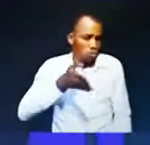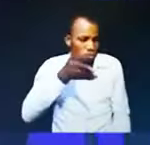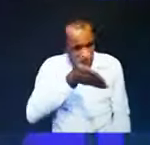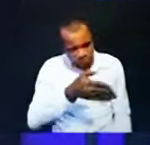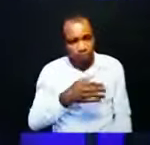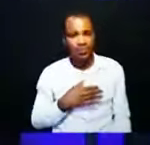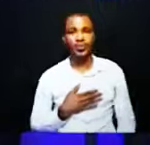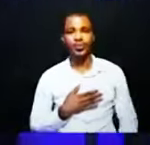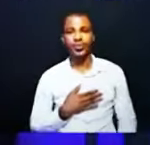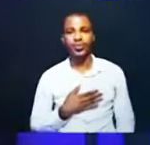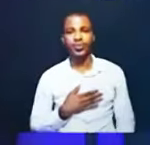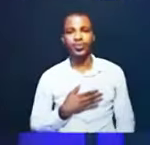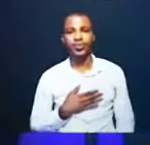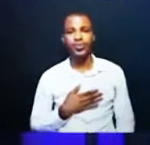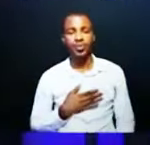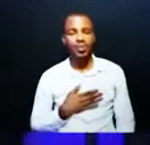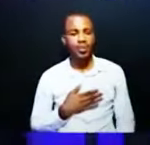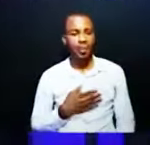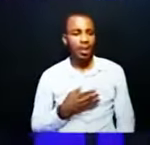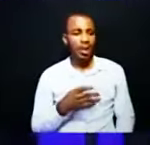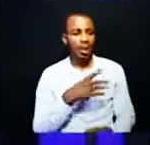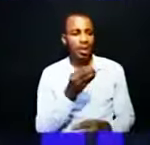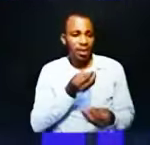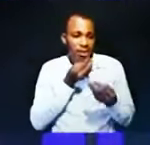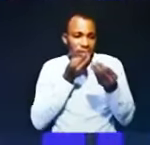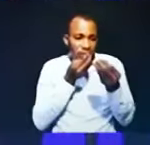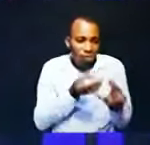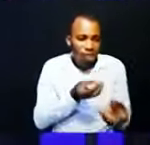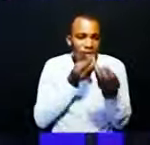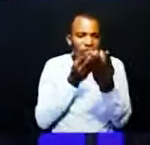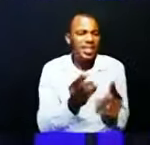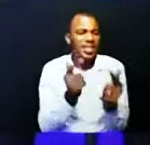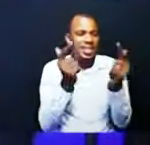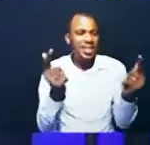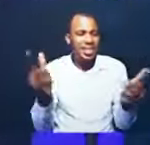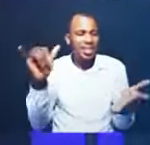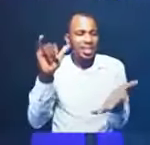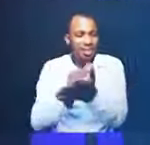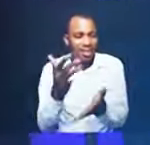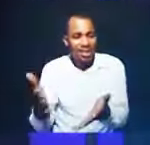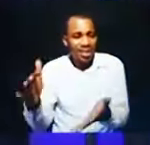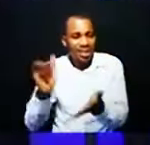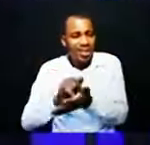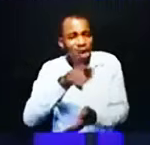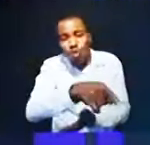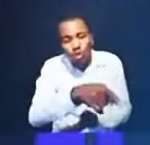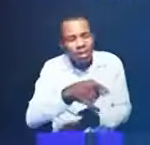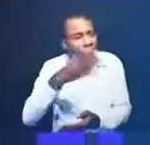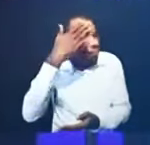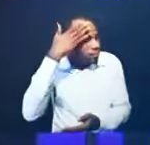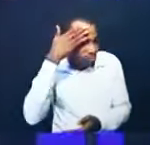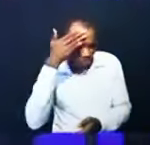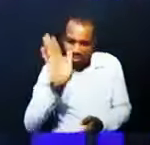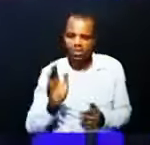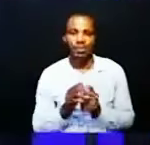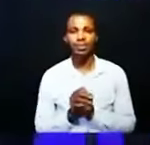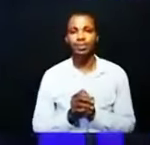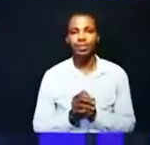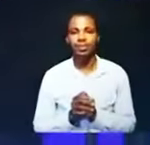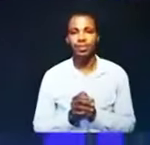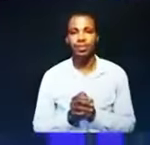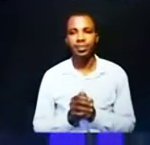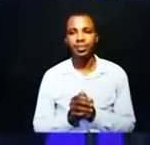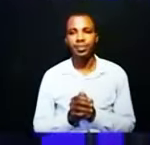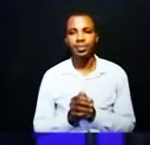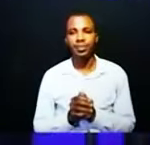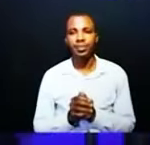metiu. And listen, and tell you great and unsearchable things you do not know. Now, may you know my kesia and hunta at